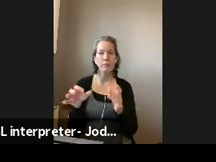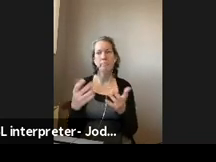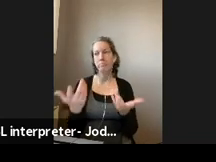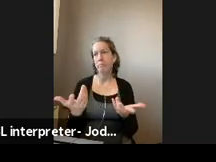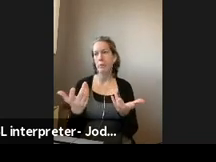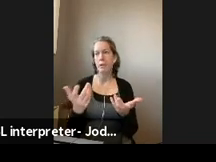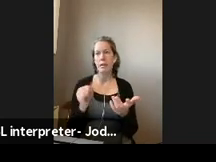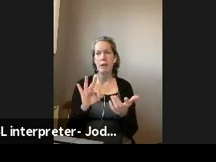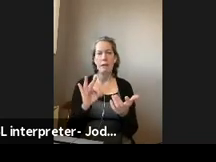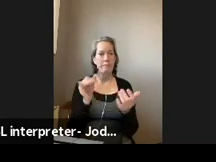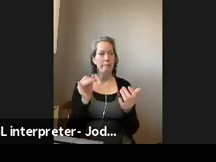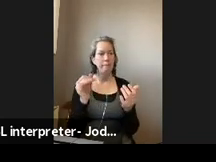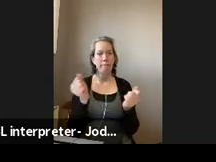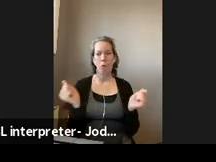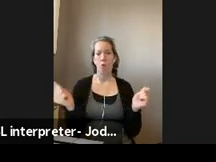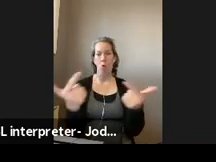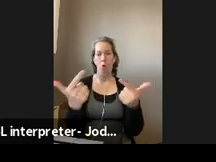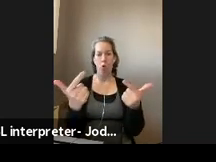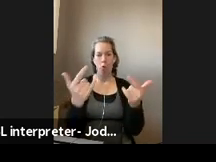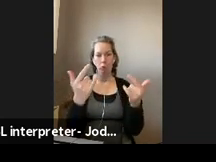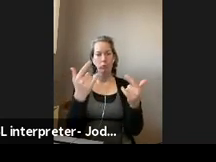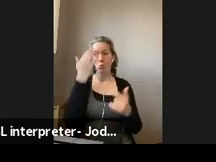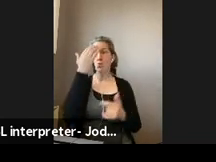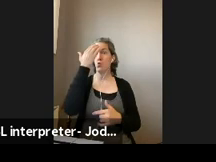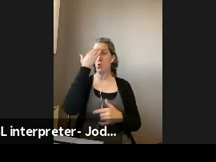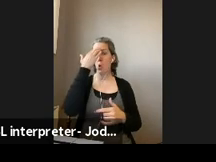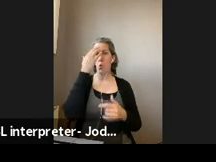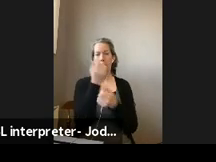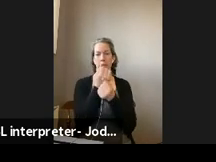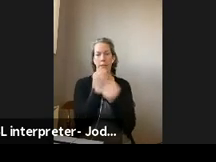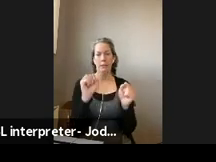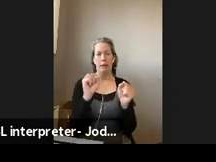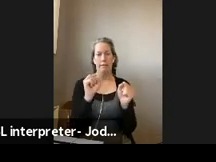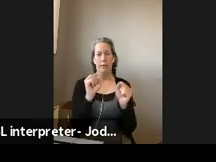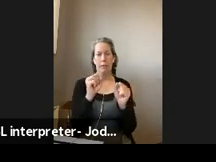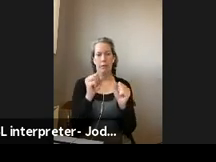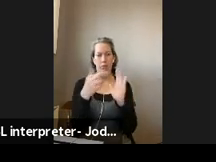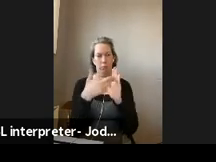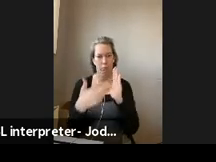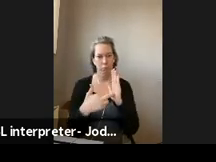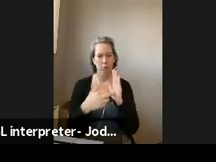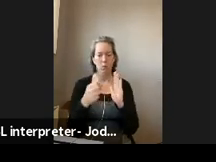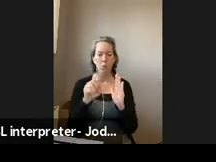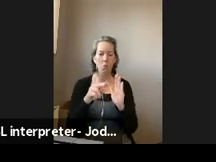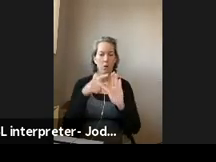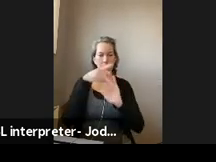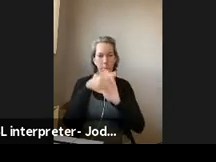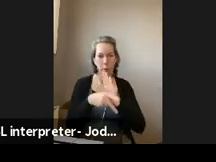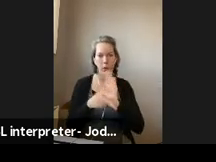is familiar with the safety protocol. Also considering or knowing what the policies are around